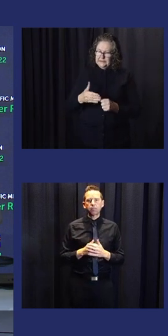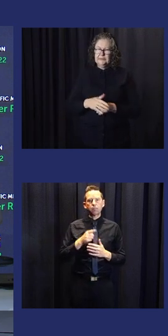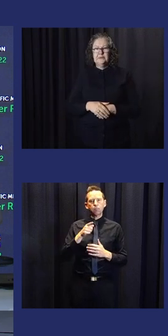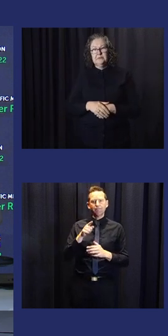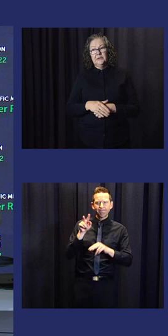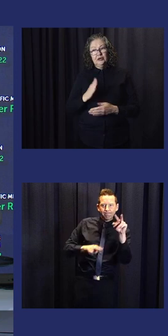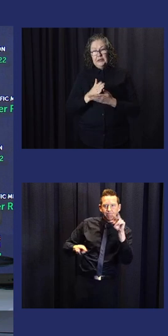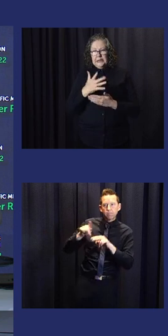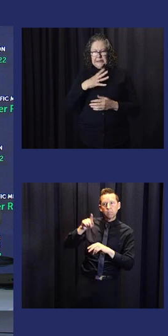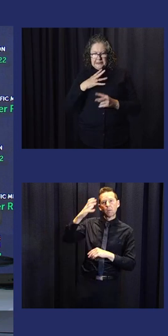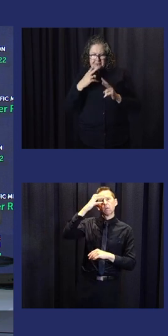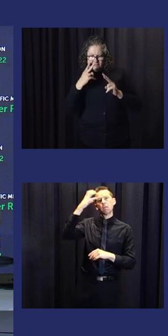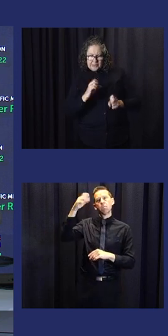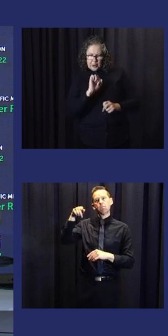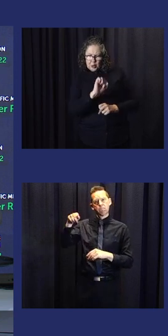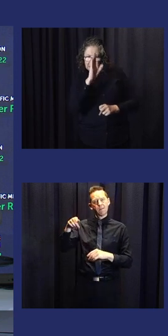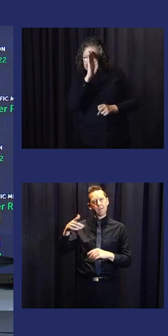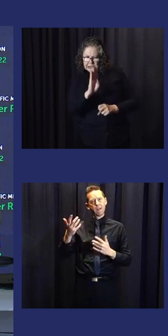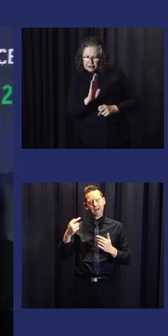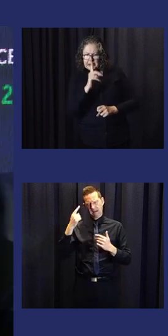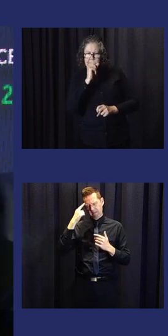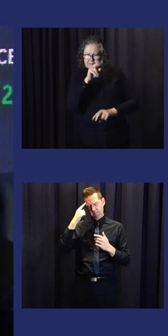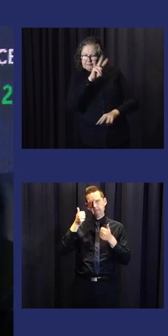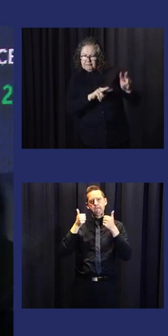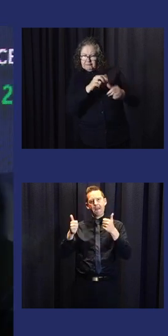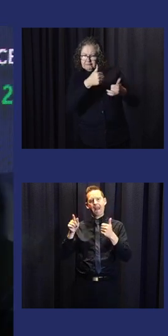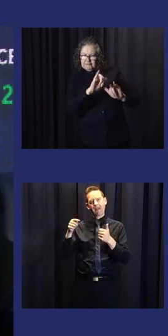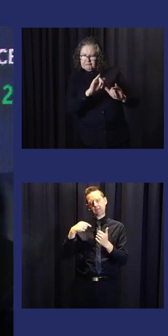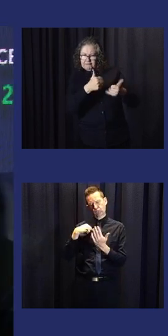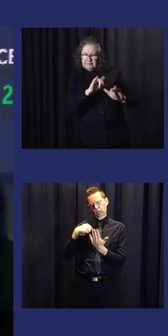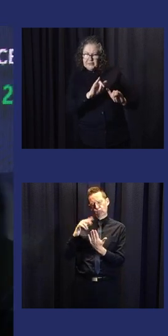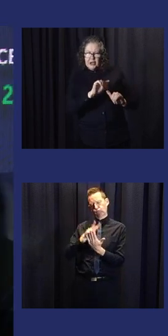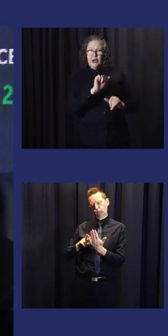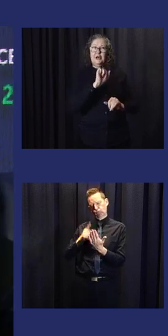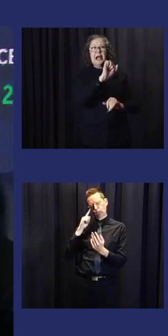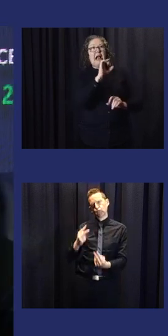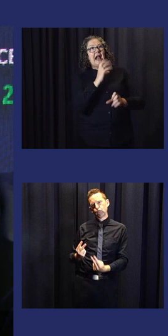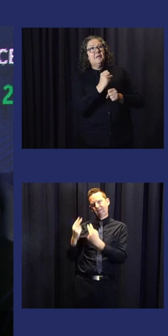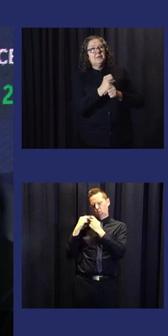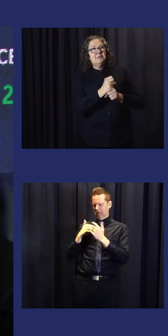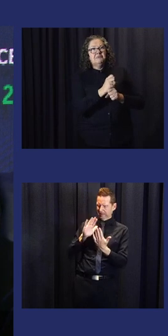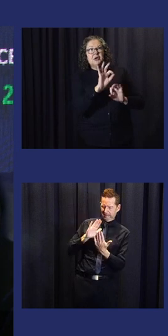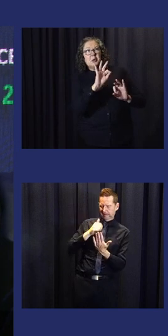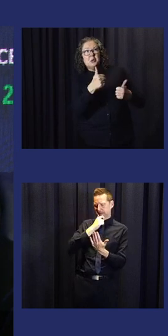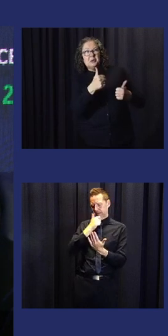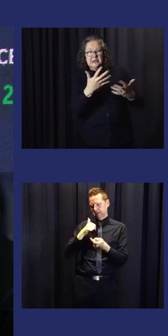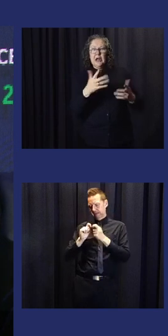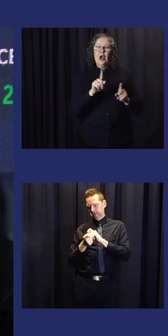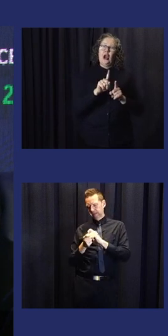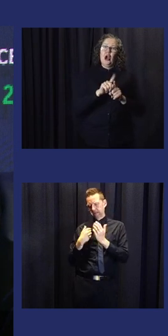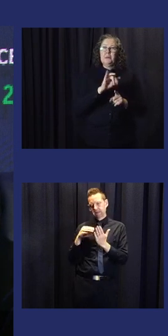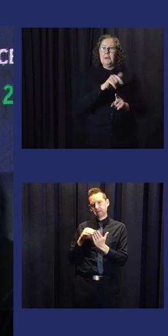the state of the state and be open to critique as governments on where you're not doing well. And that means things like,